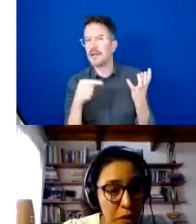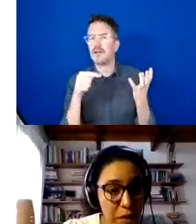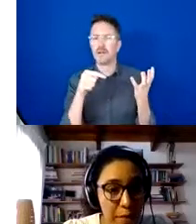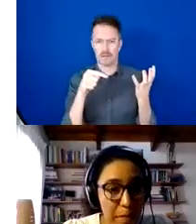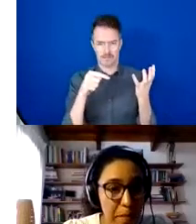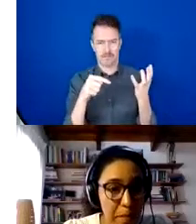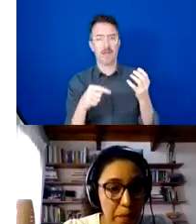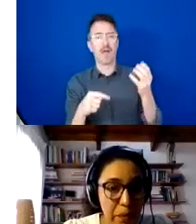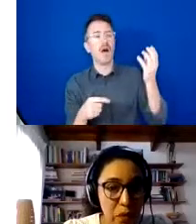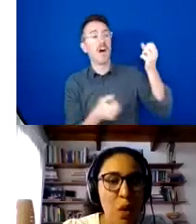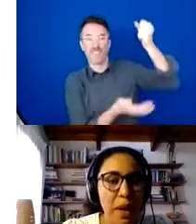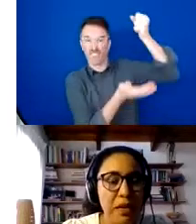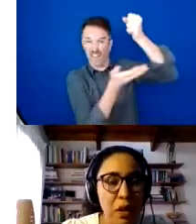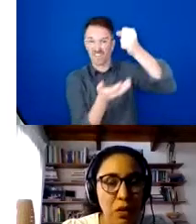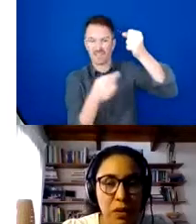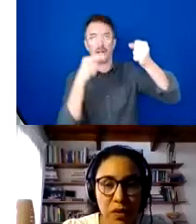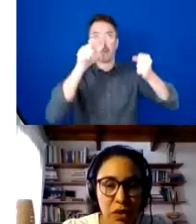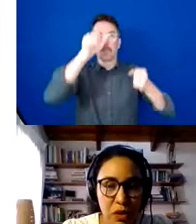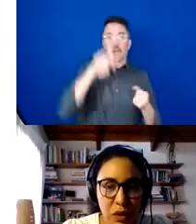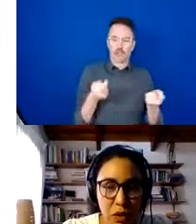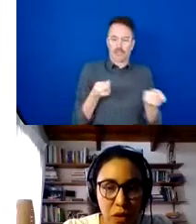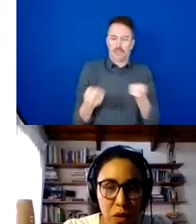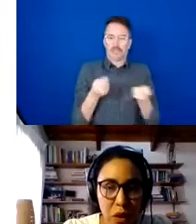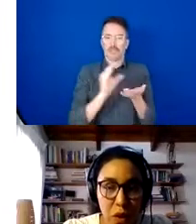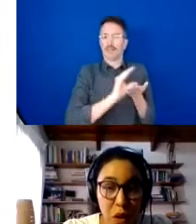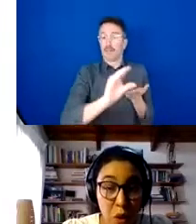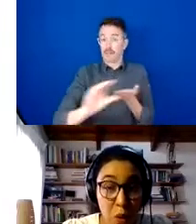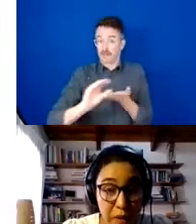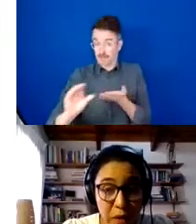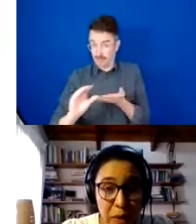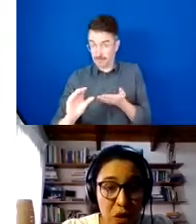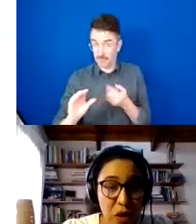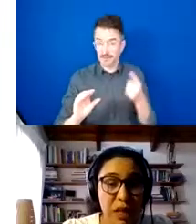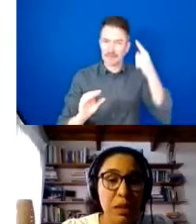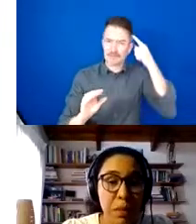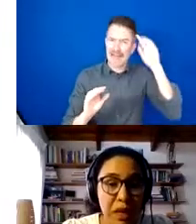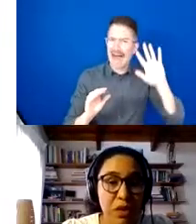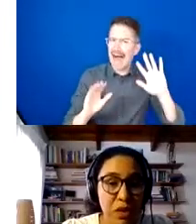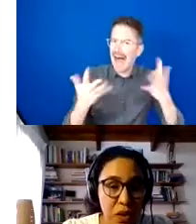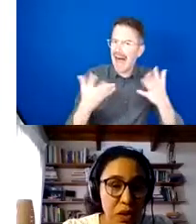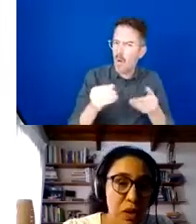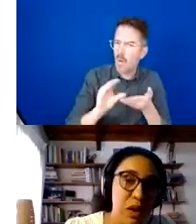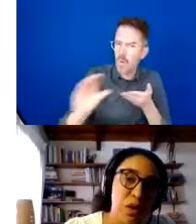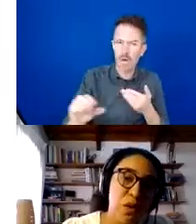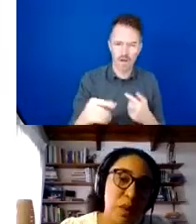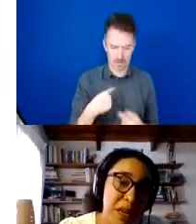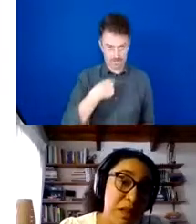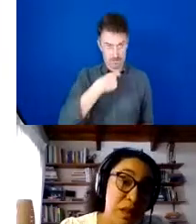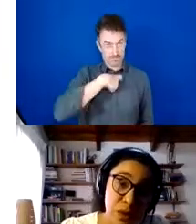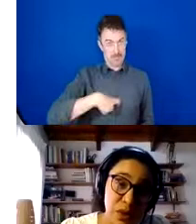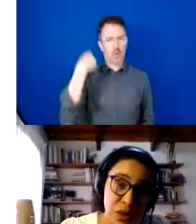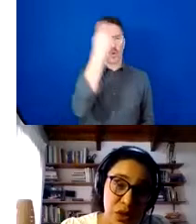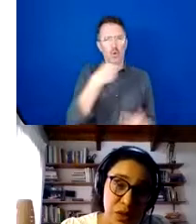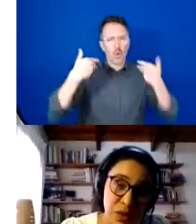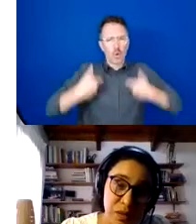with? Who makes those decisions? What information is being considered for making